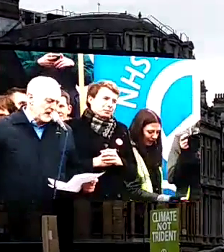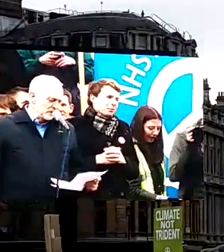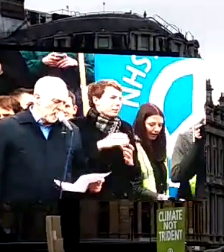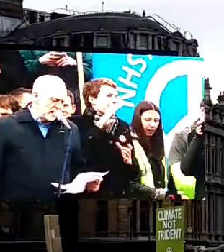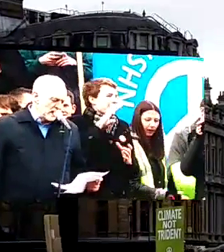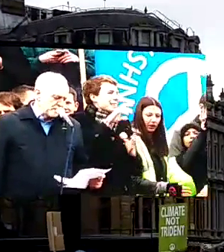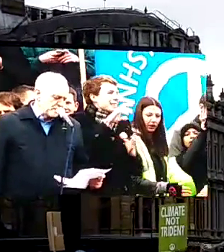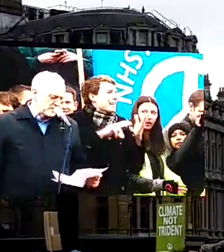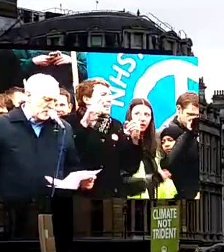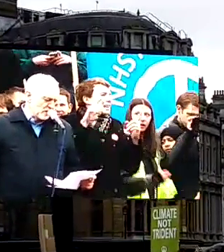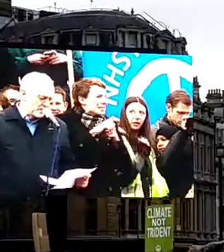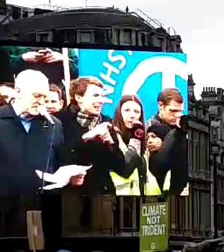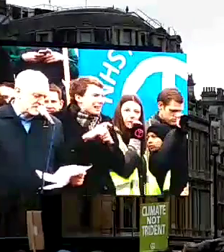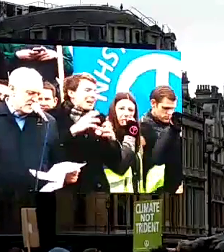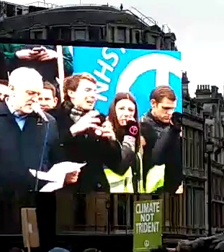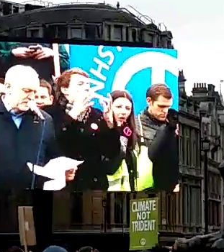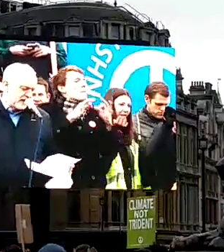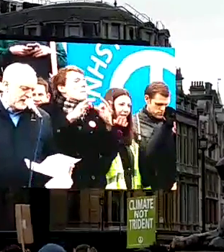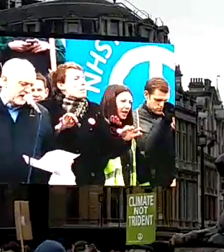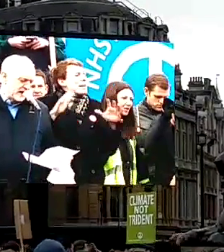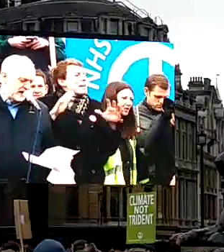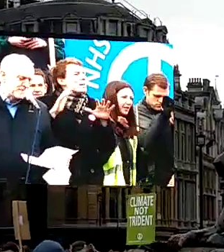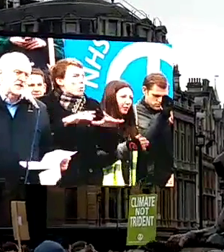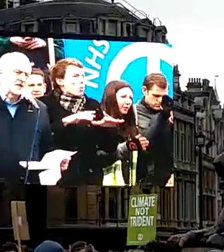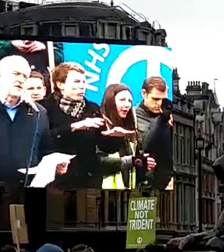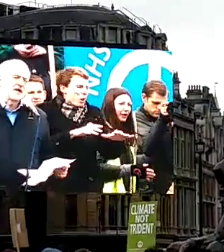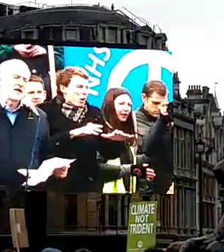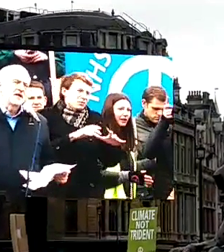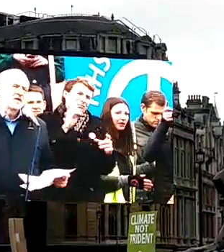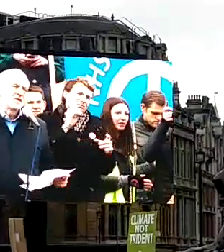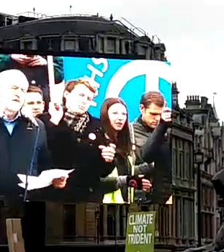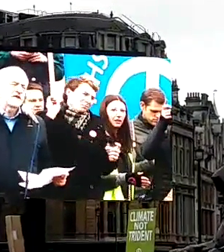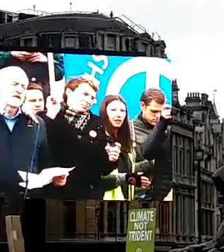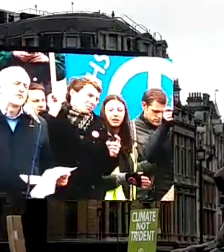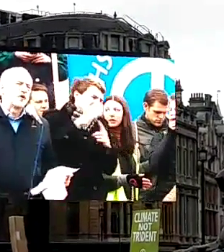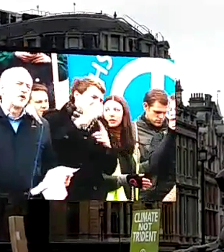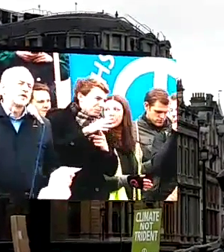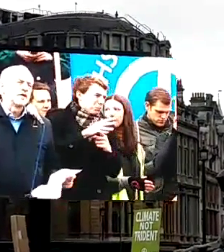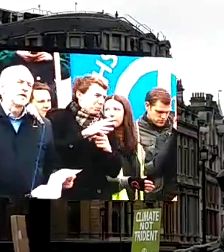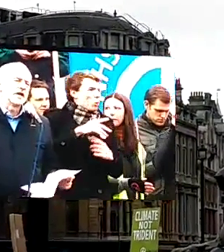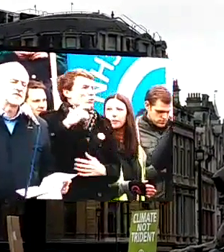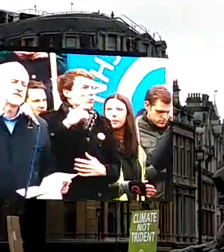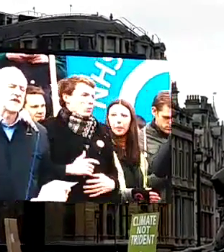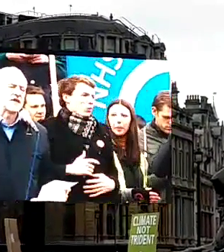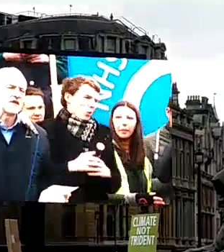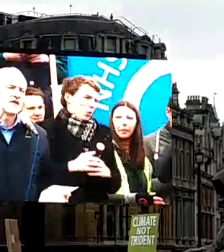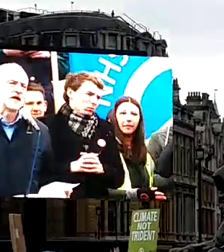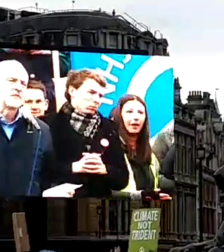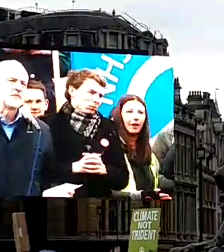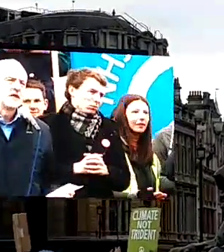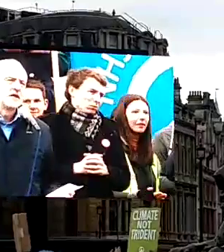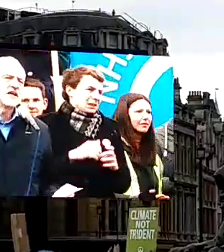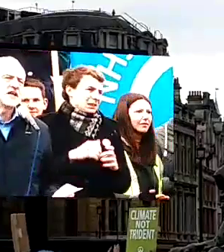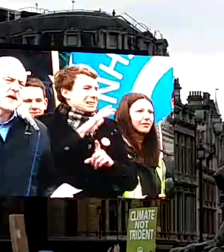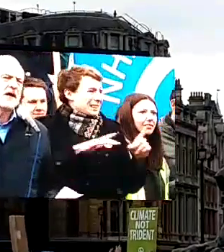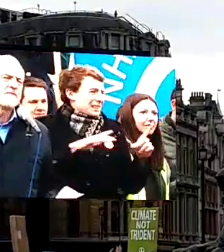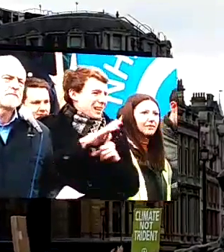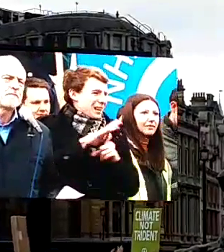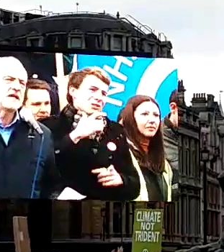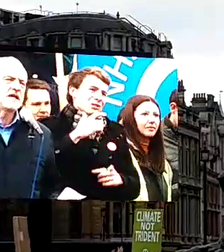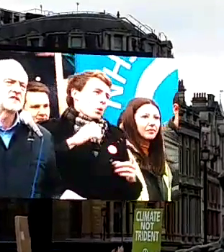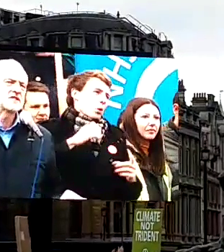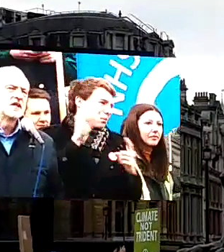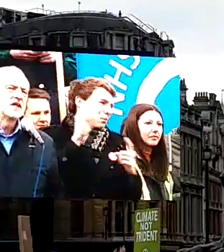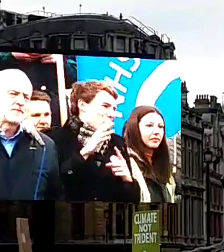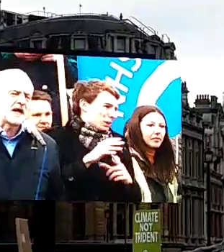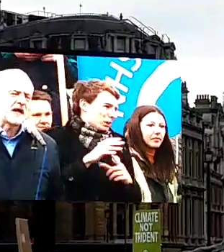CND and the wider peace movement play an absolutely vital role in our society. They speak up